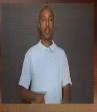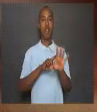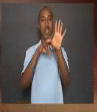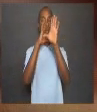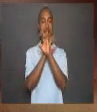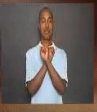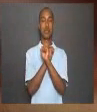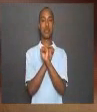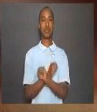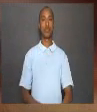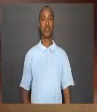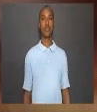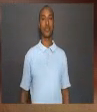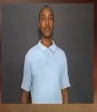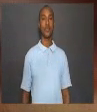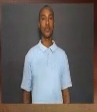Time's up.